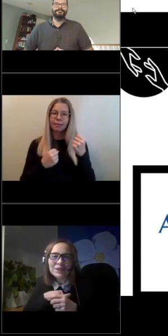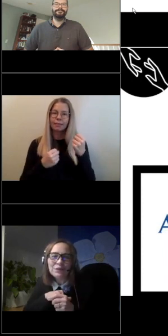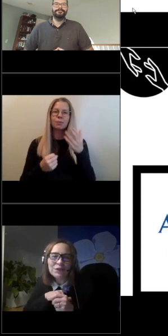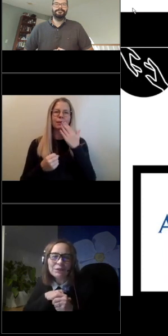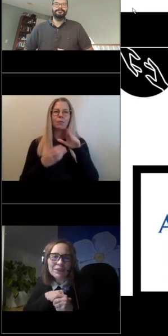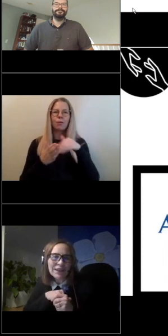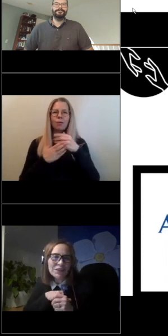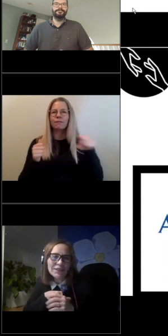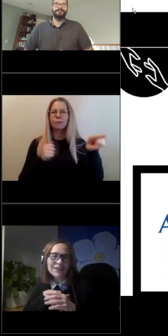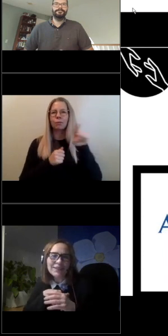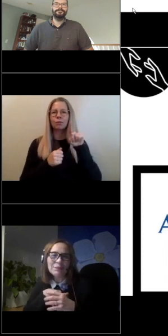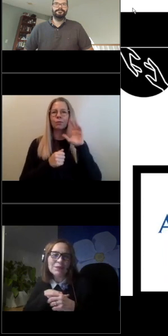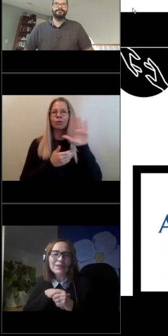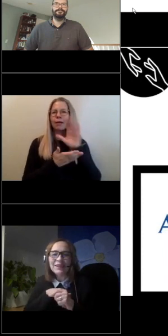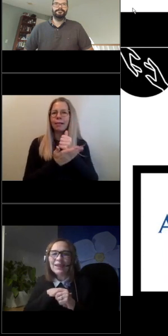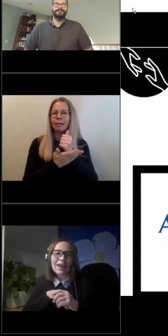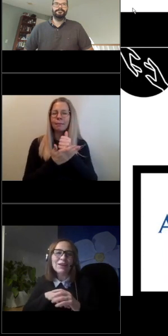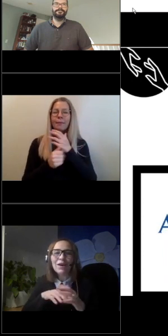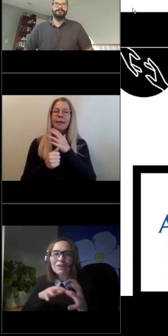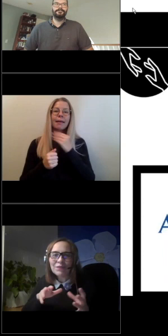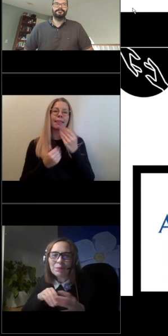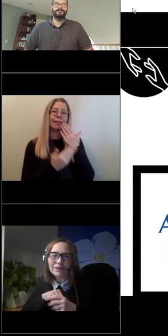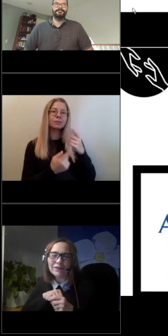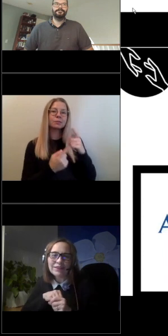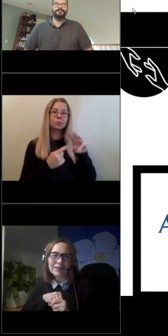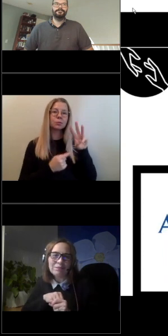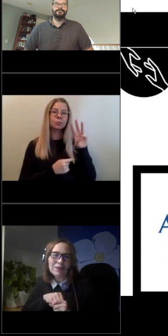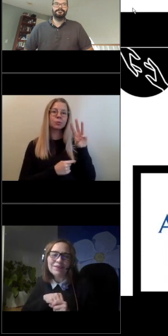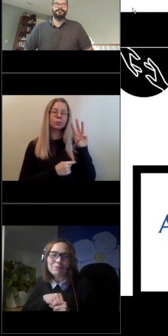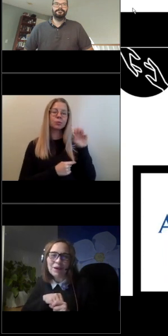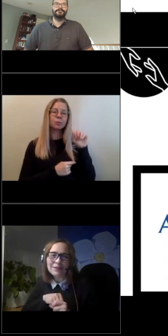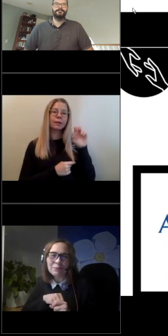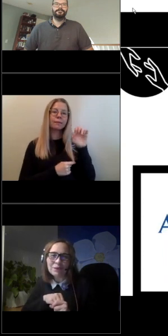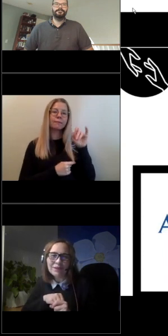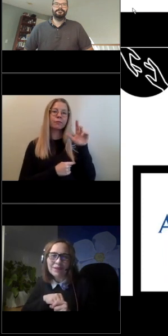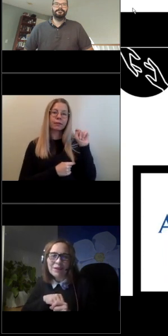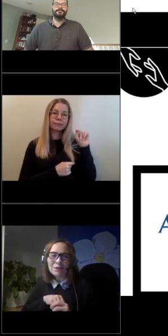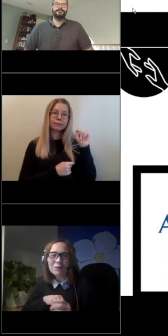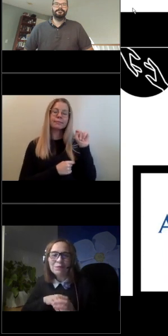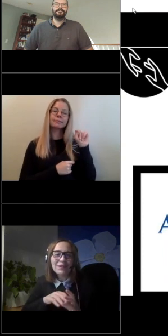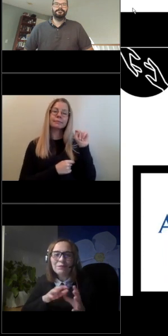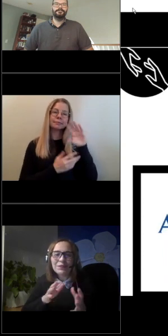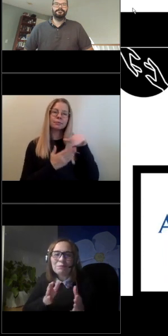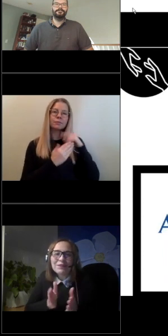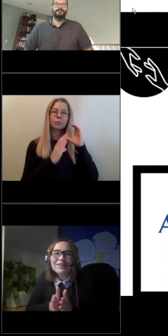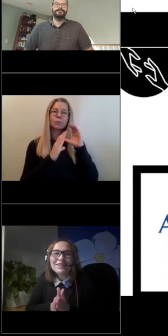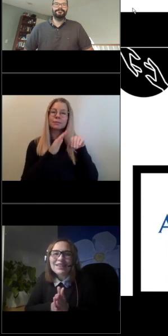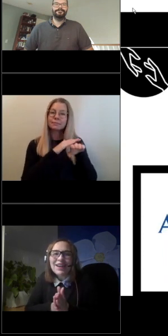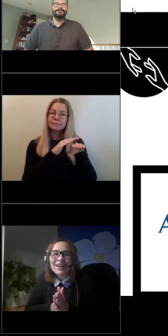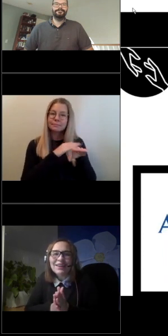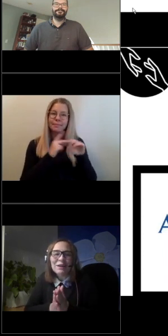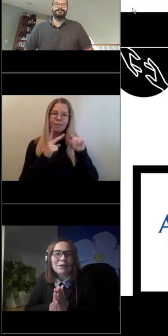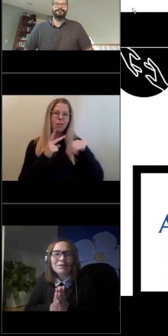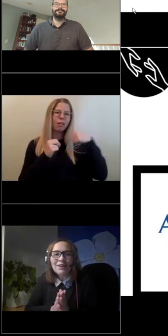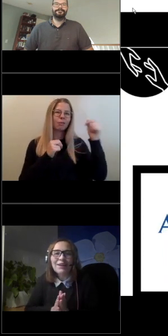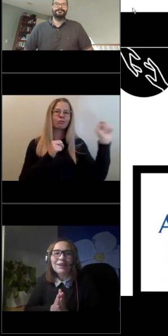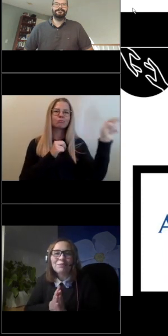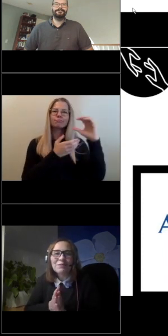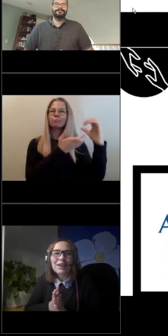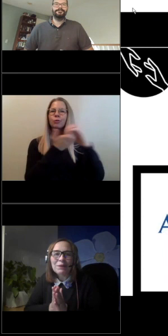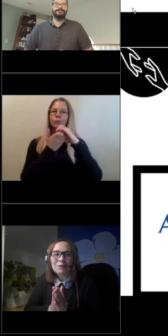Waterfront Center for Communication Accessibility and all of the partners that have made this possible. We're really, really pleased